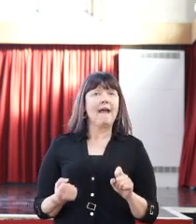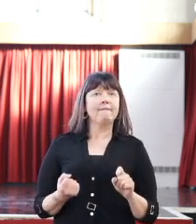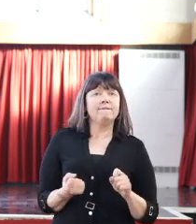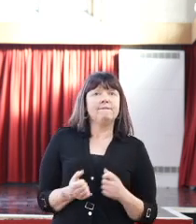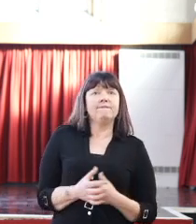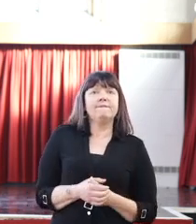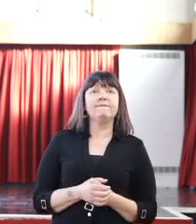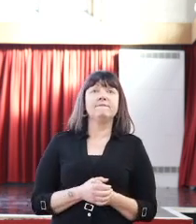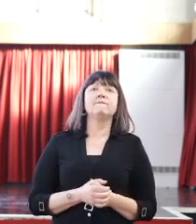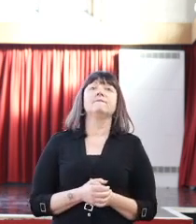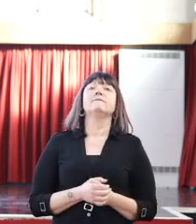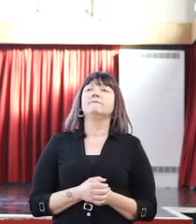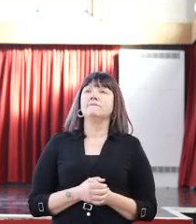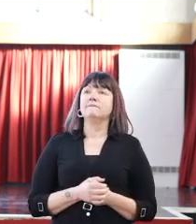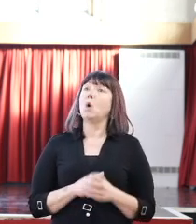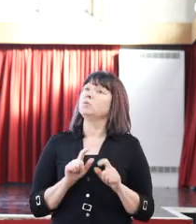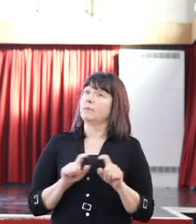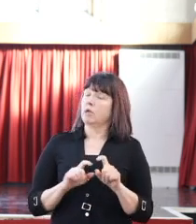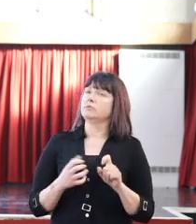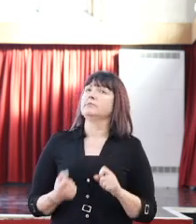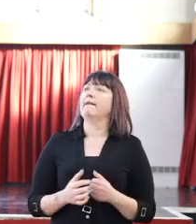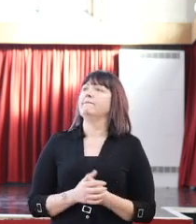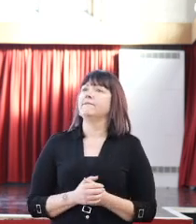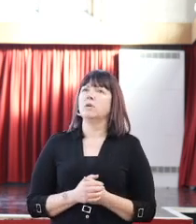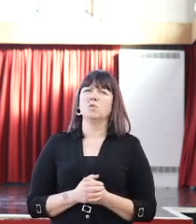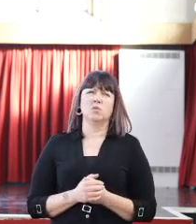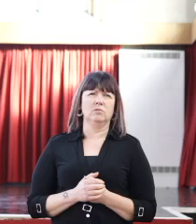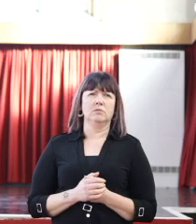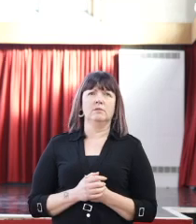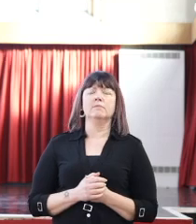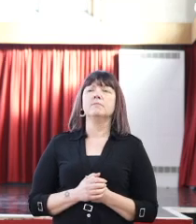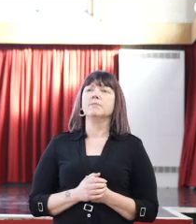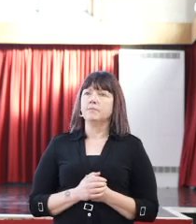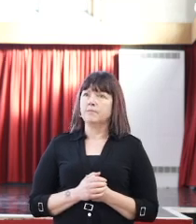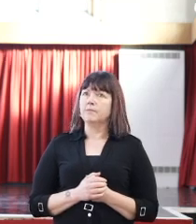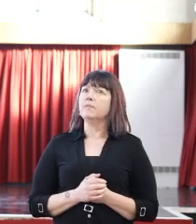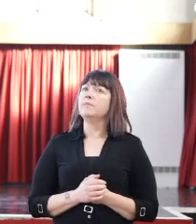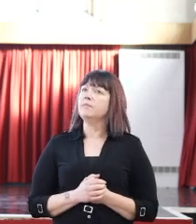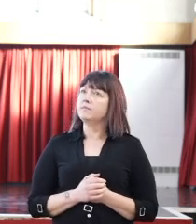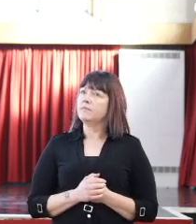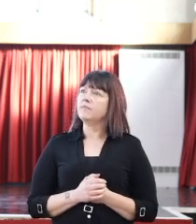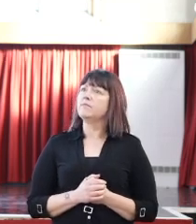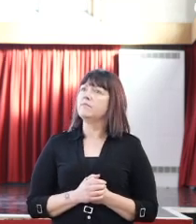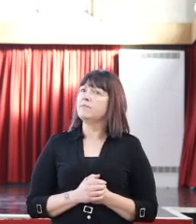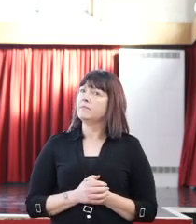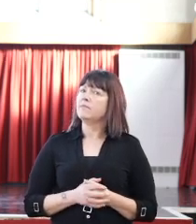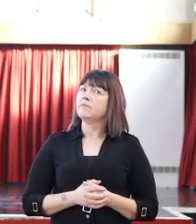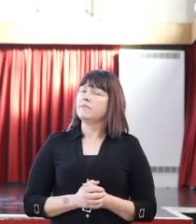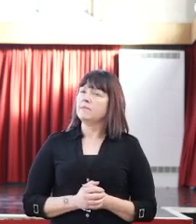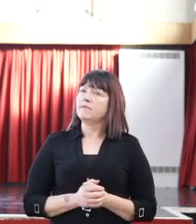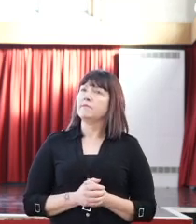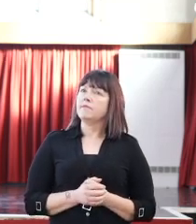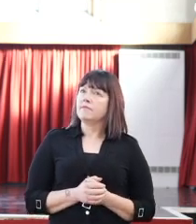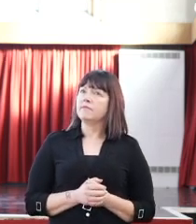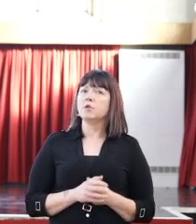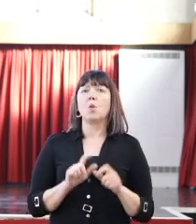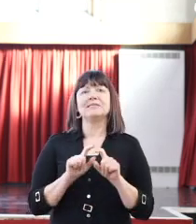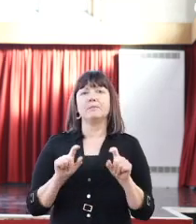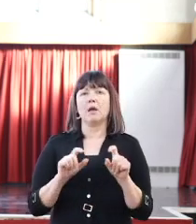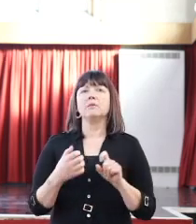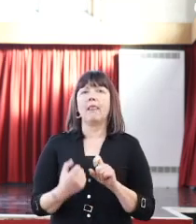Every group of immigrants brings its own characteristics into the cultural mix that makes up Norwich. Frank Mears.